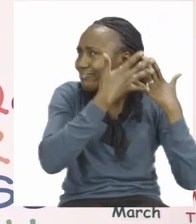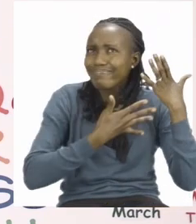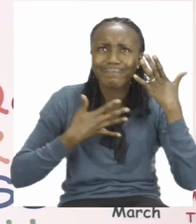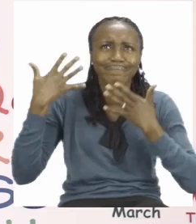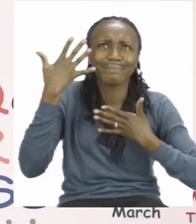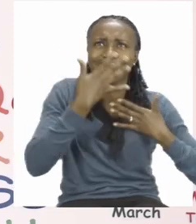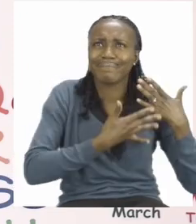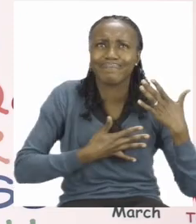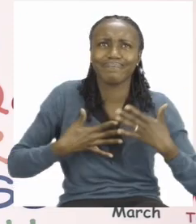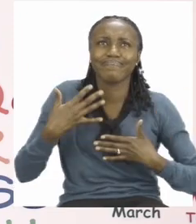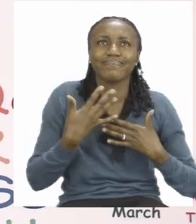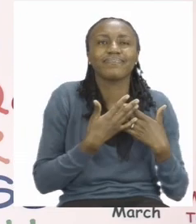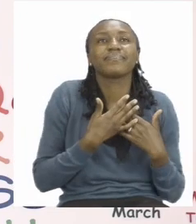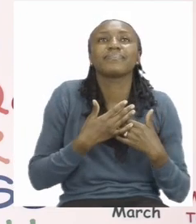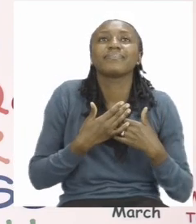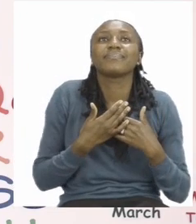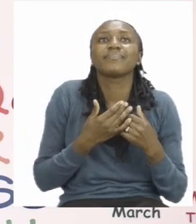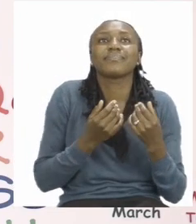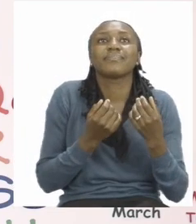bathing,